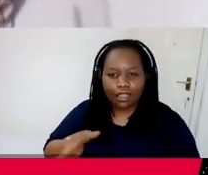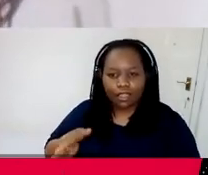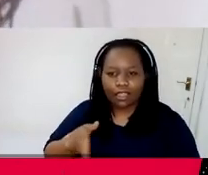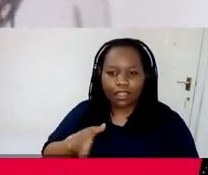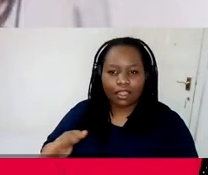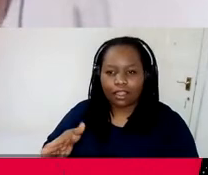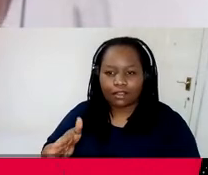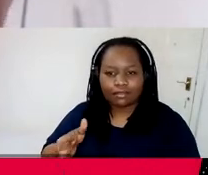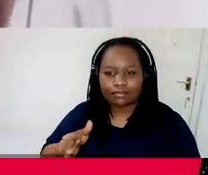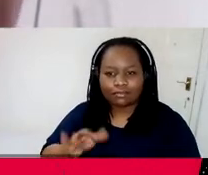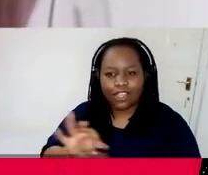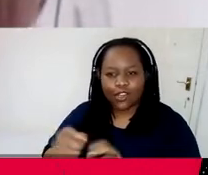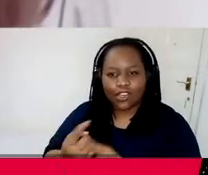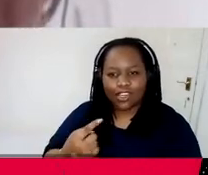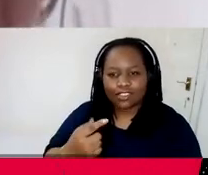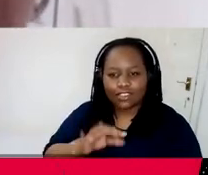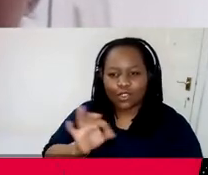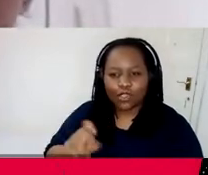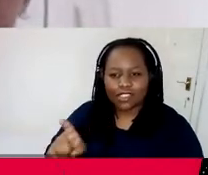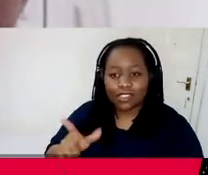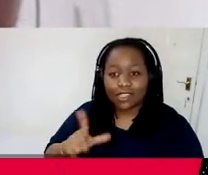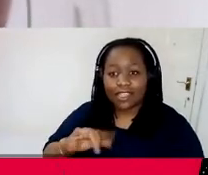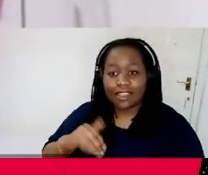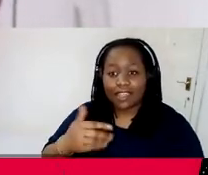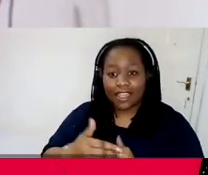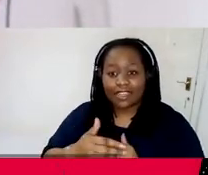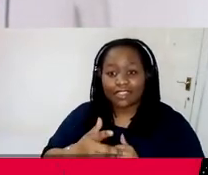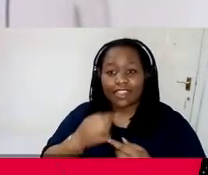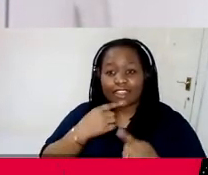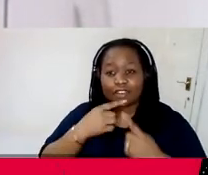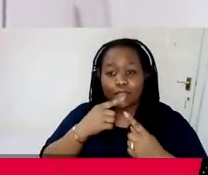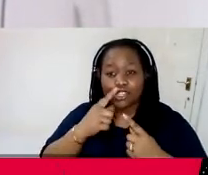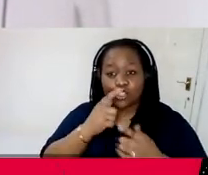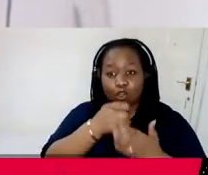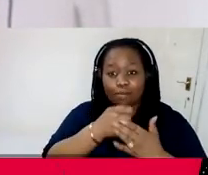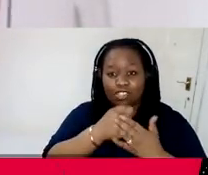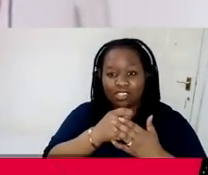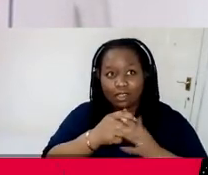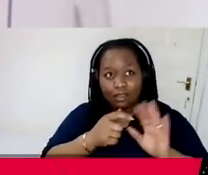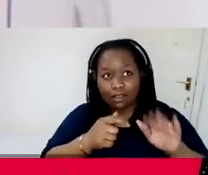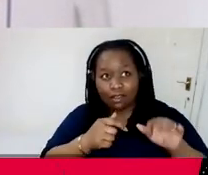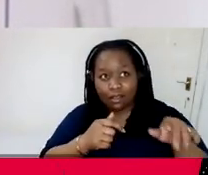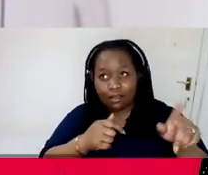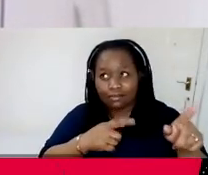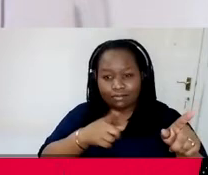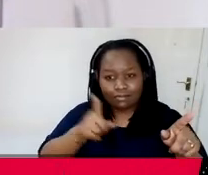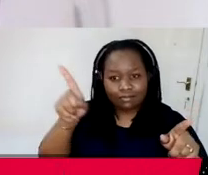information that they had said that they held. So thinking politically